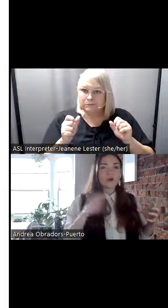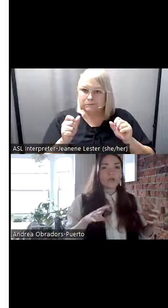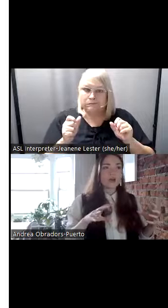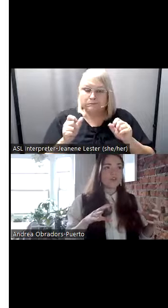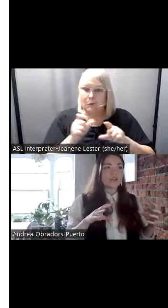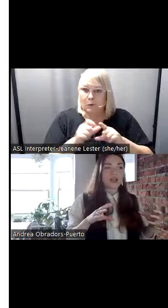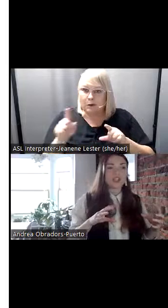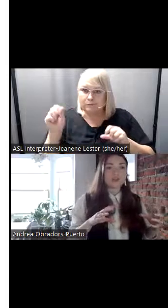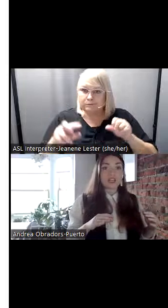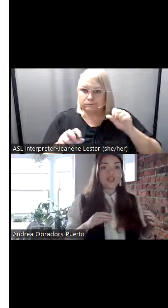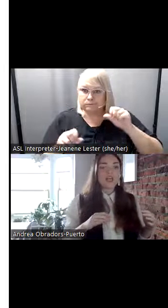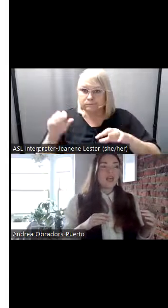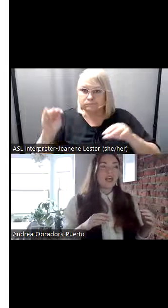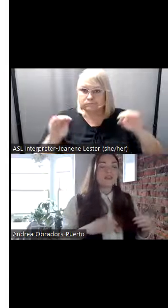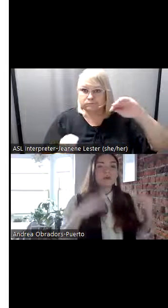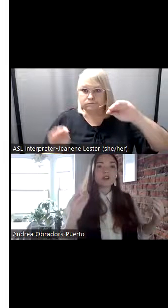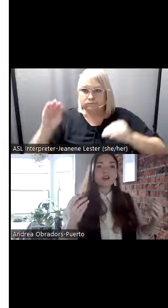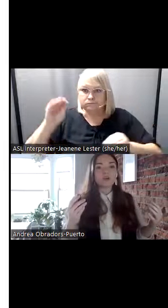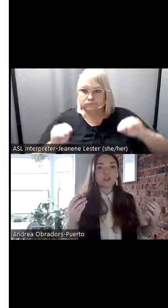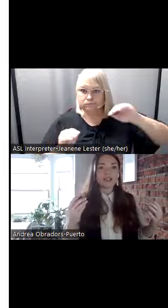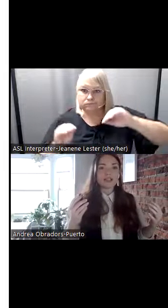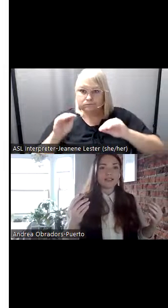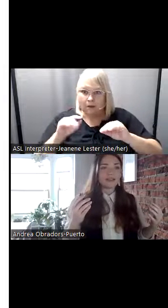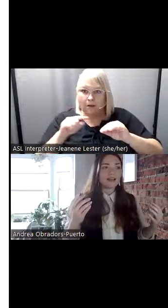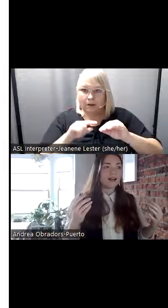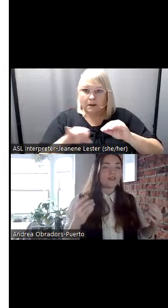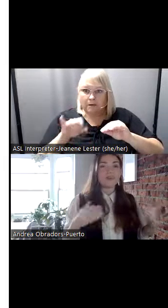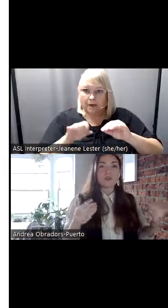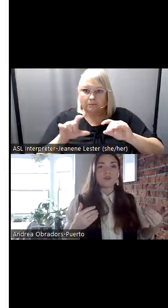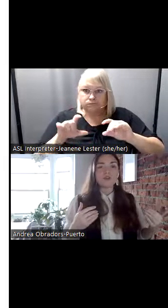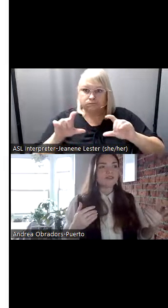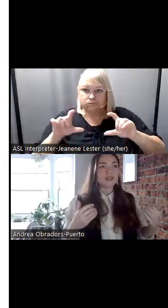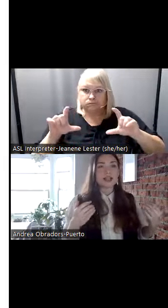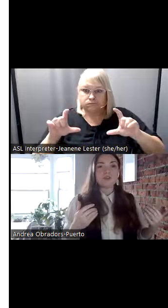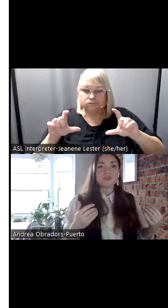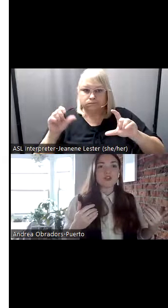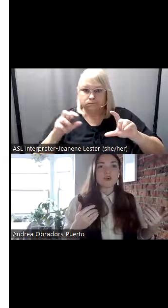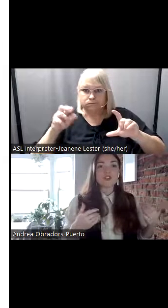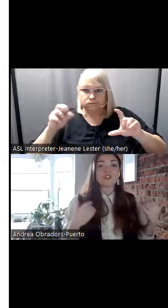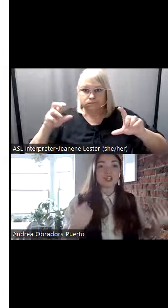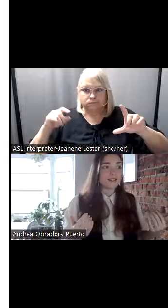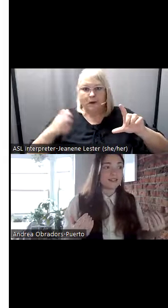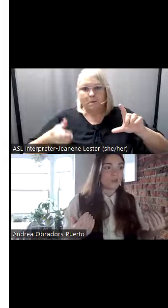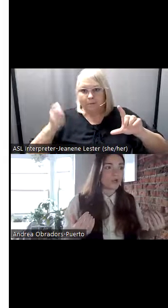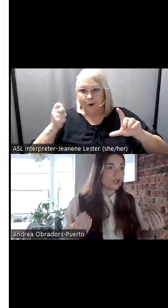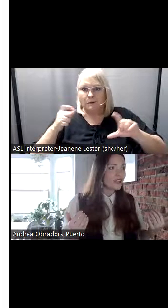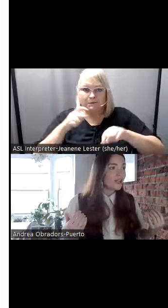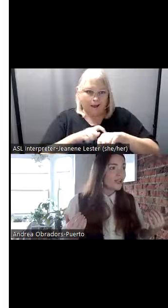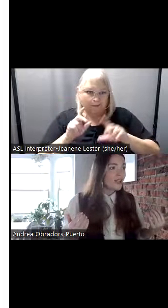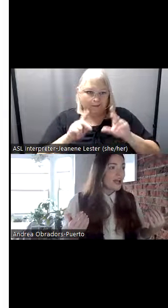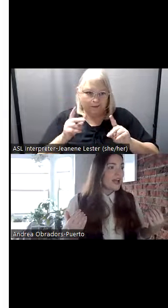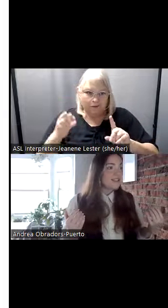are popping up into that screen. And the bigger the word is, the most times you suggested that